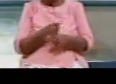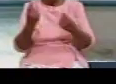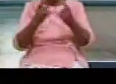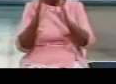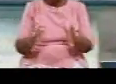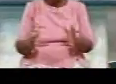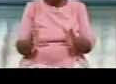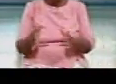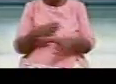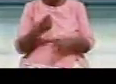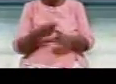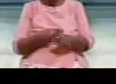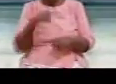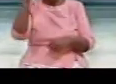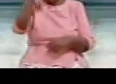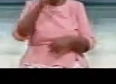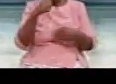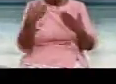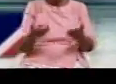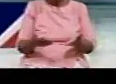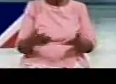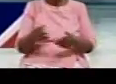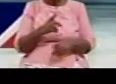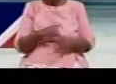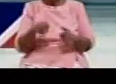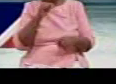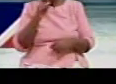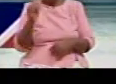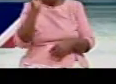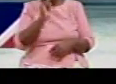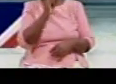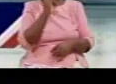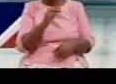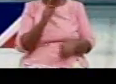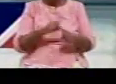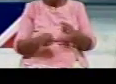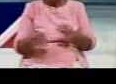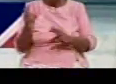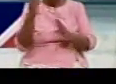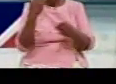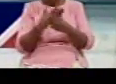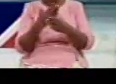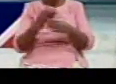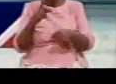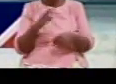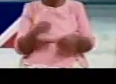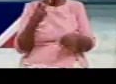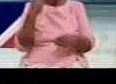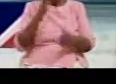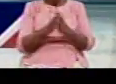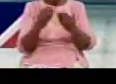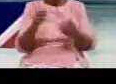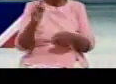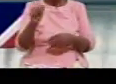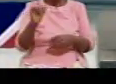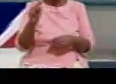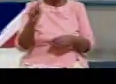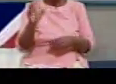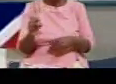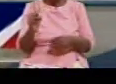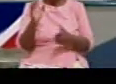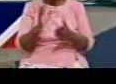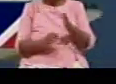In Titus chapter 2, I'm reading from verse 13. Titus chapter 2, we're looking at verse 13. It